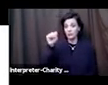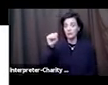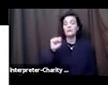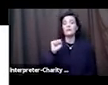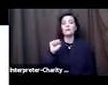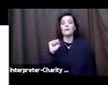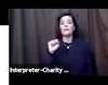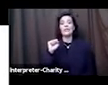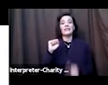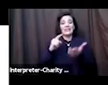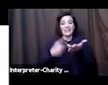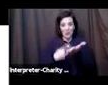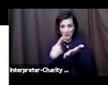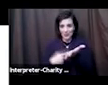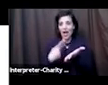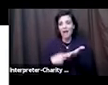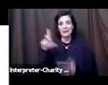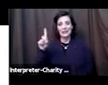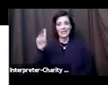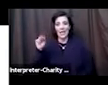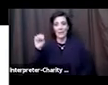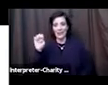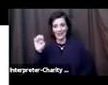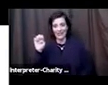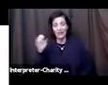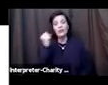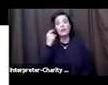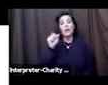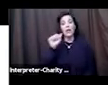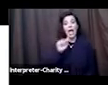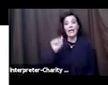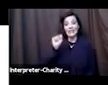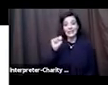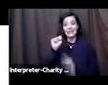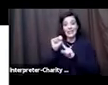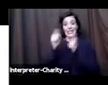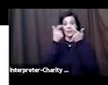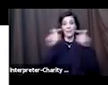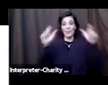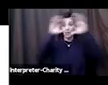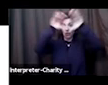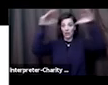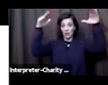And sometimes it's DME. AT, think about it as AT is the big umbrella and